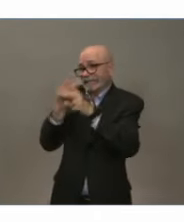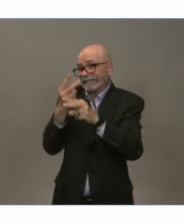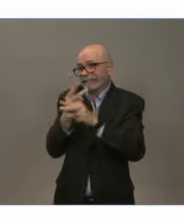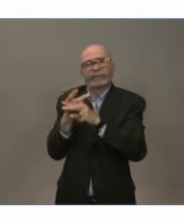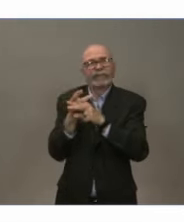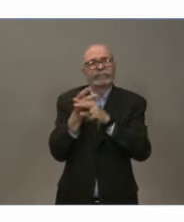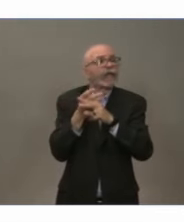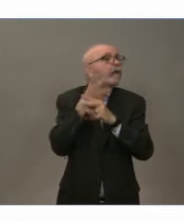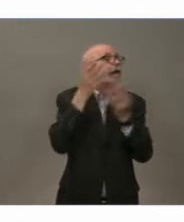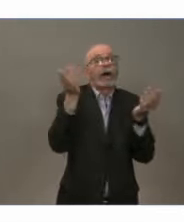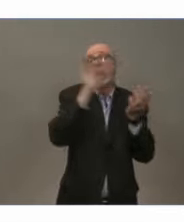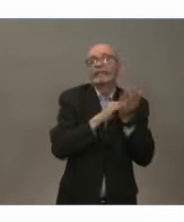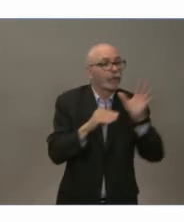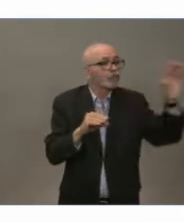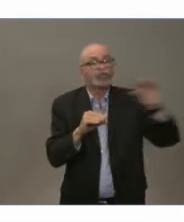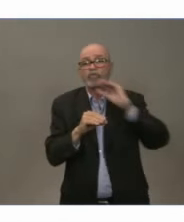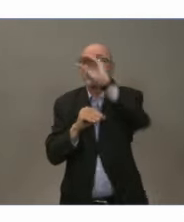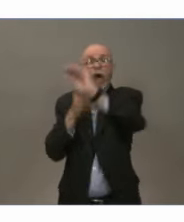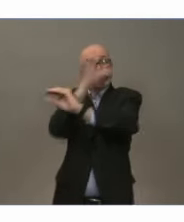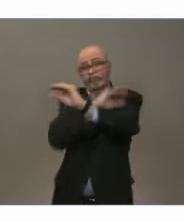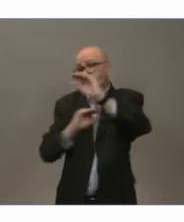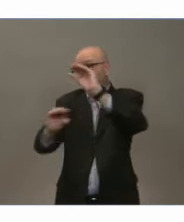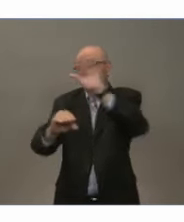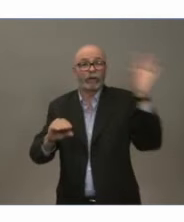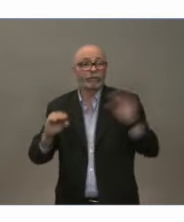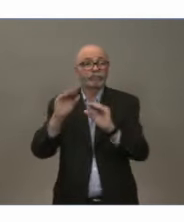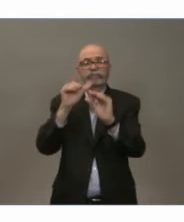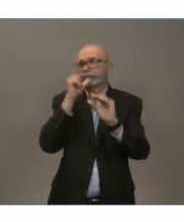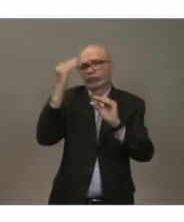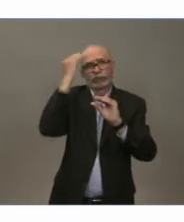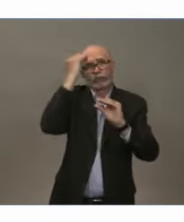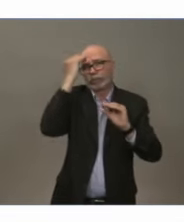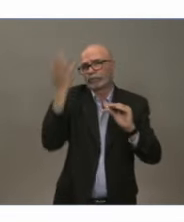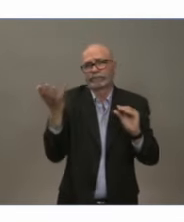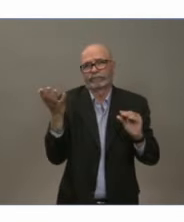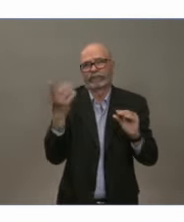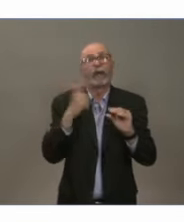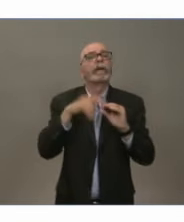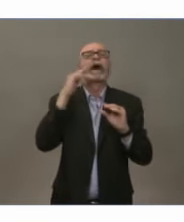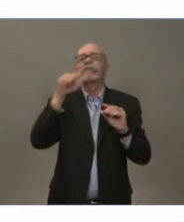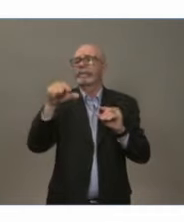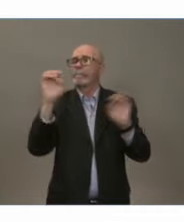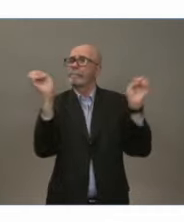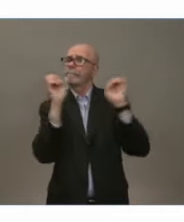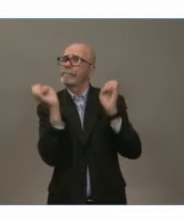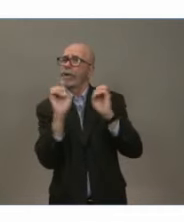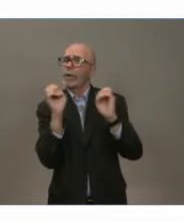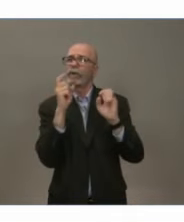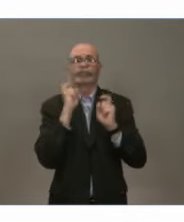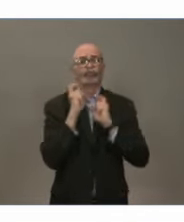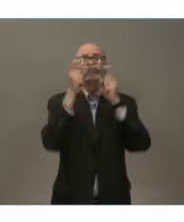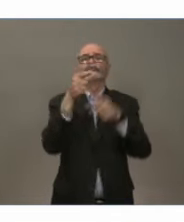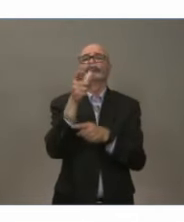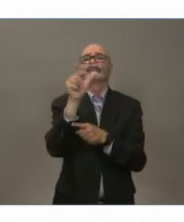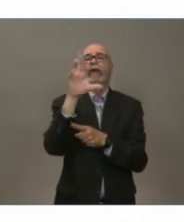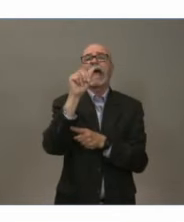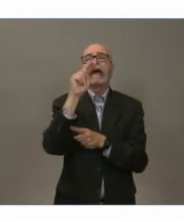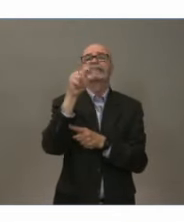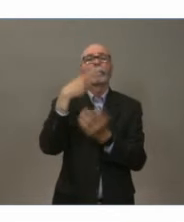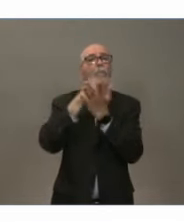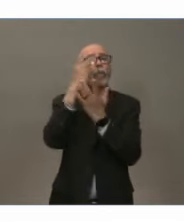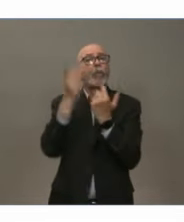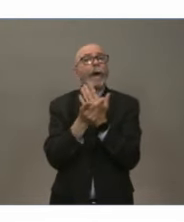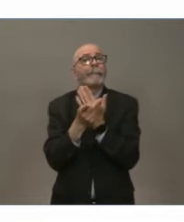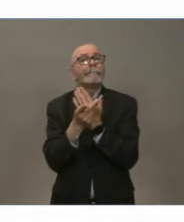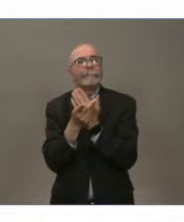It's certainly our hope that if you look at the emergency grant program or emergency fund that we had, it was to deal with those Nova Scotians who